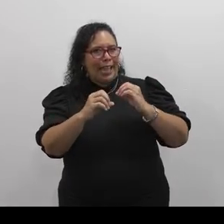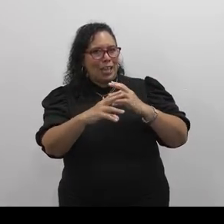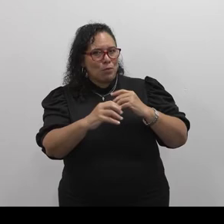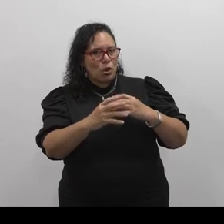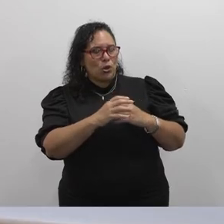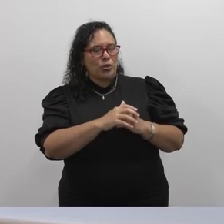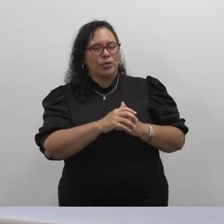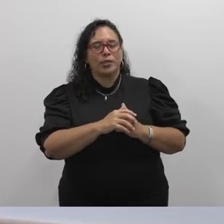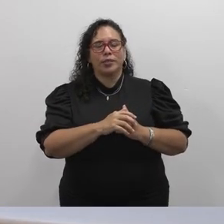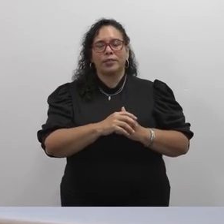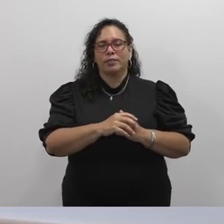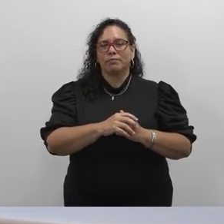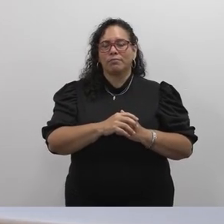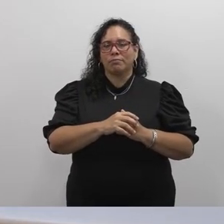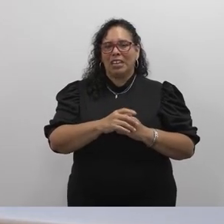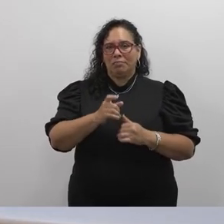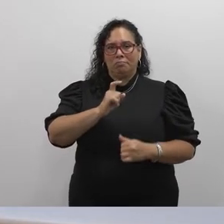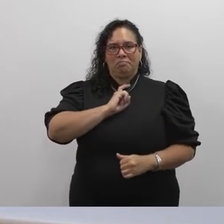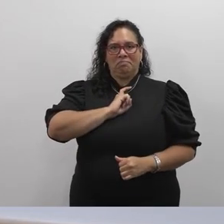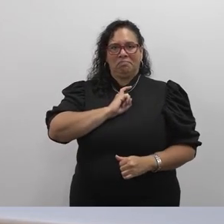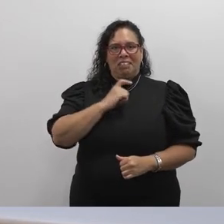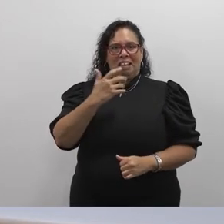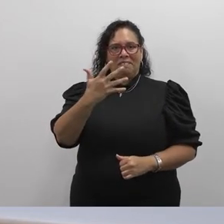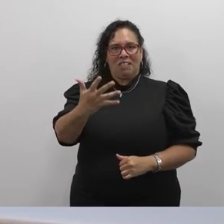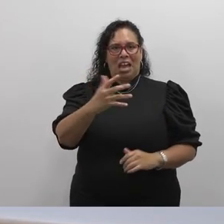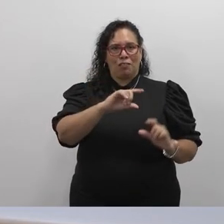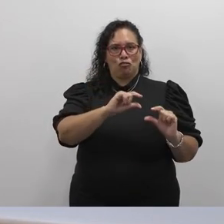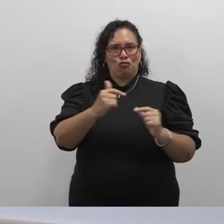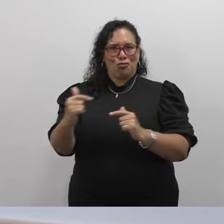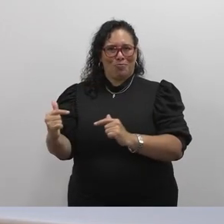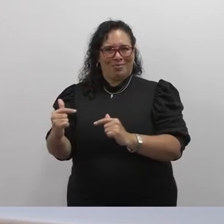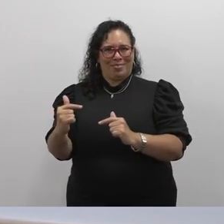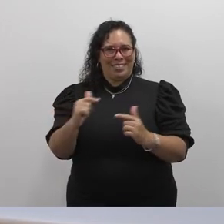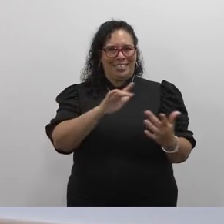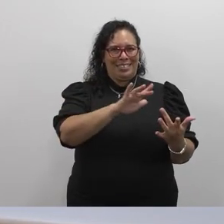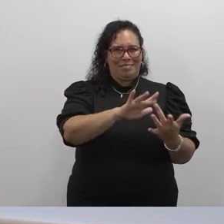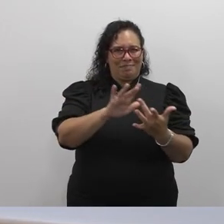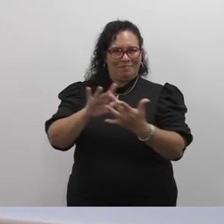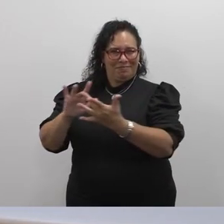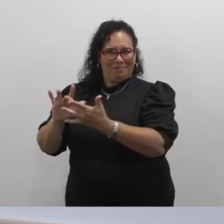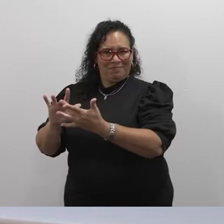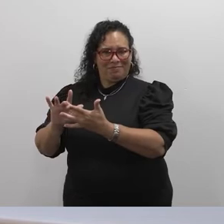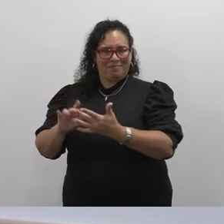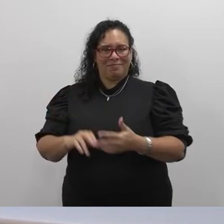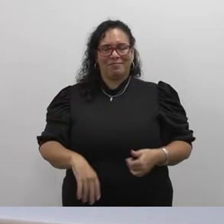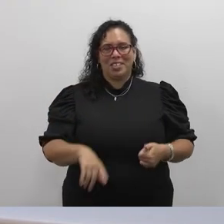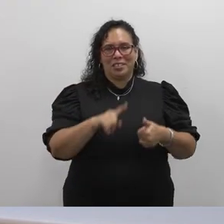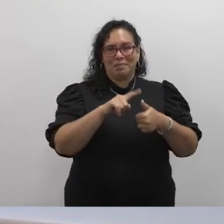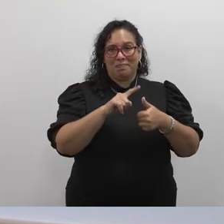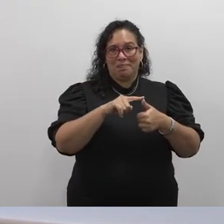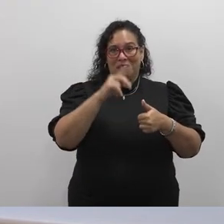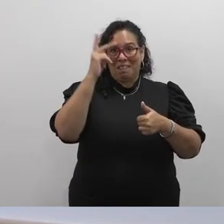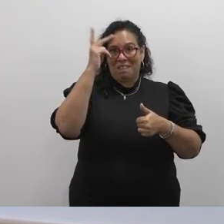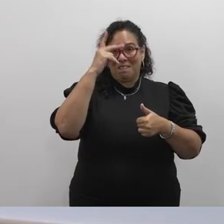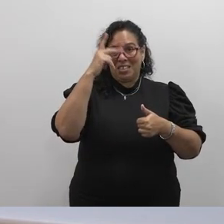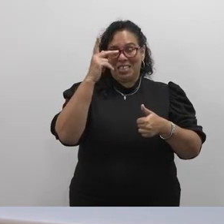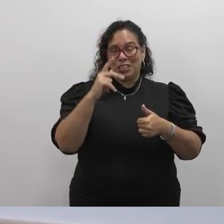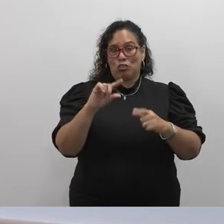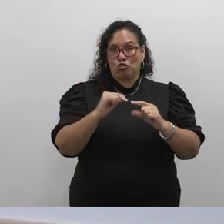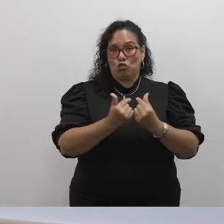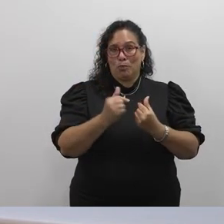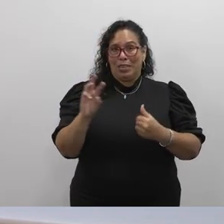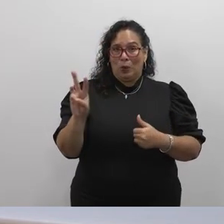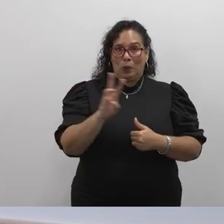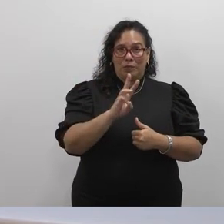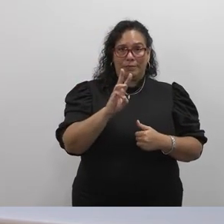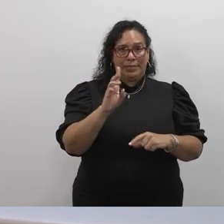assigned five groups to get in touch with. One of them was a Filipino group on the west side, and I couldn't